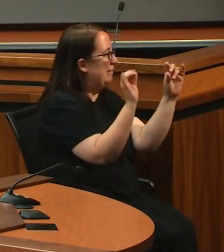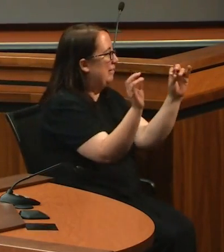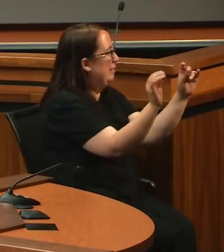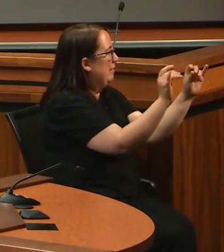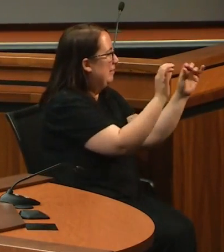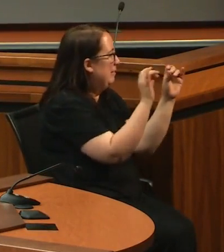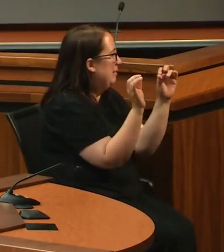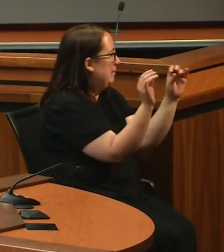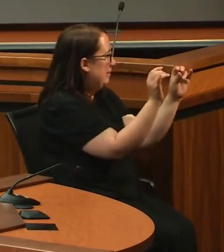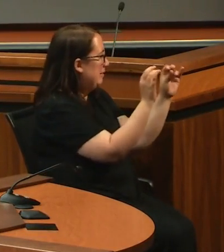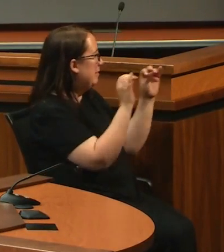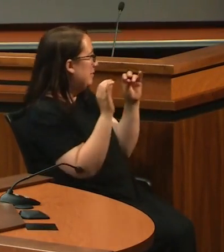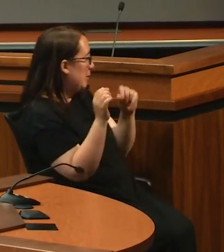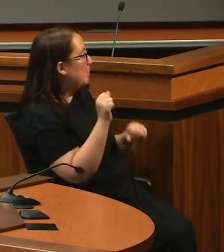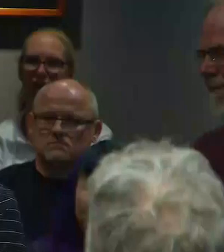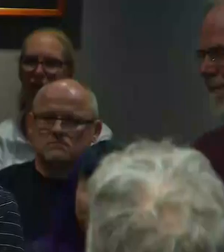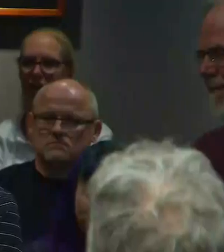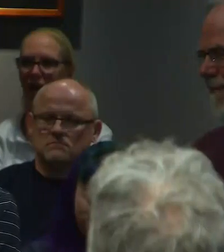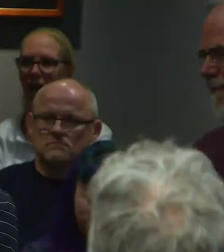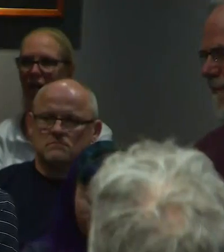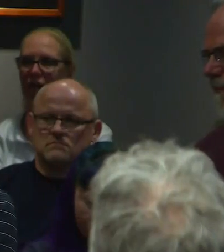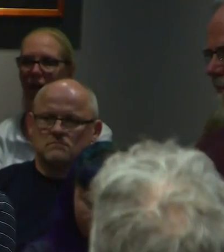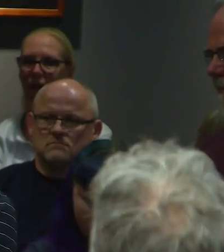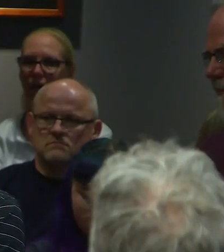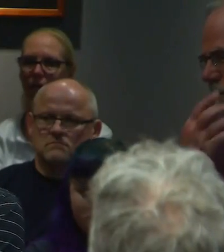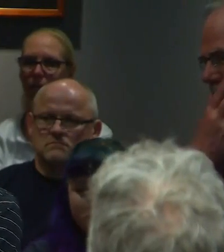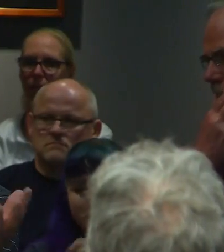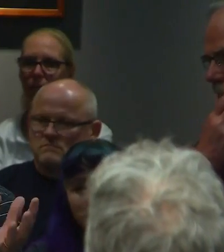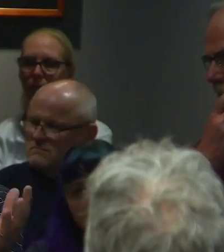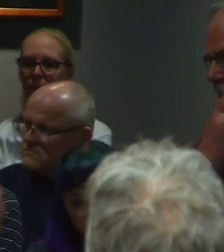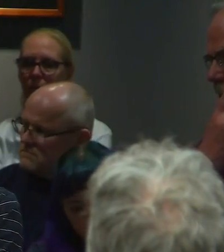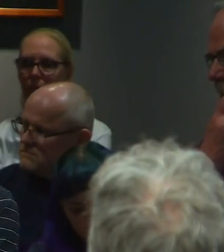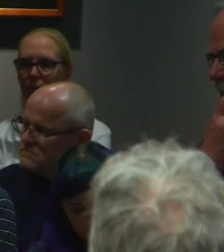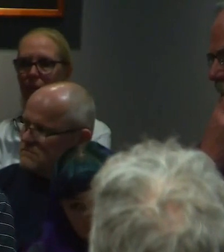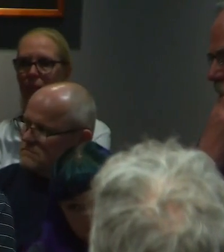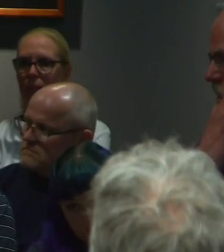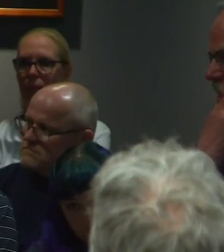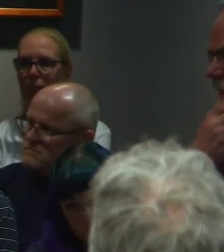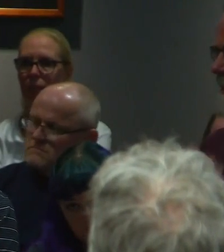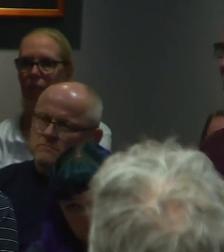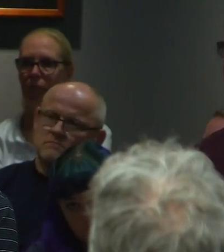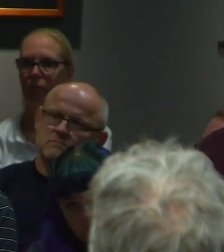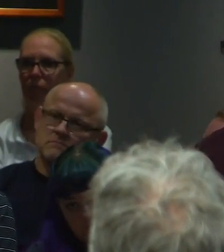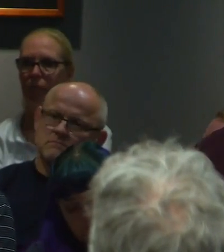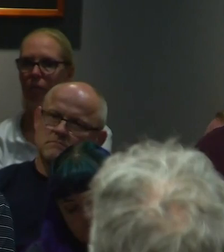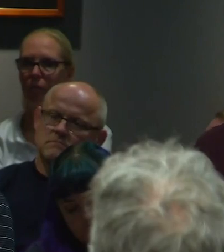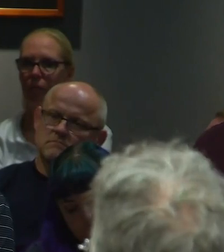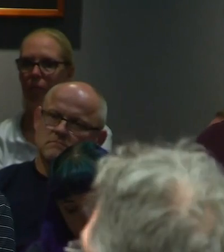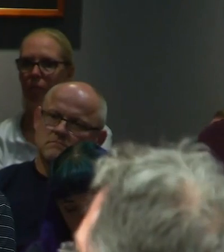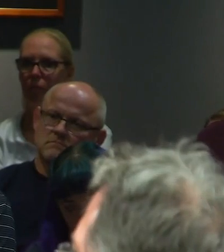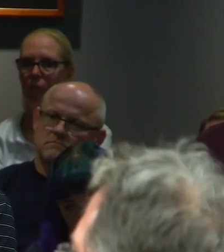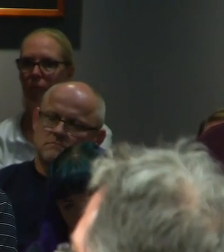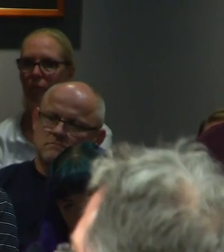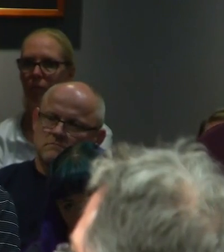a little better. Okay. Because I believe that blockage there and backflowing is what really caused a lot of the damage on Main Street. Yeah,